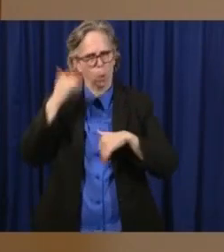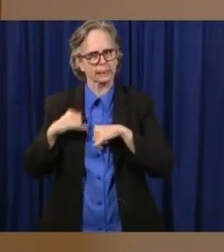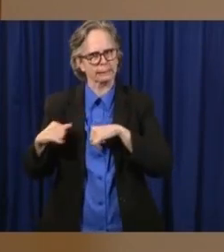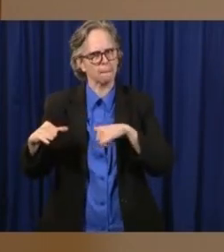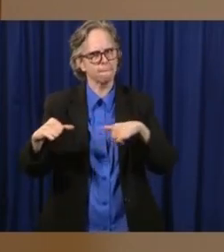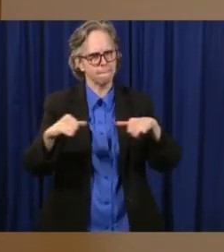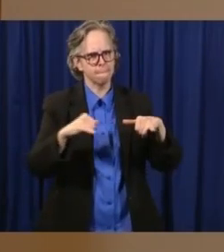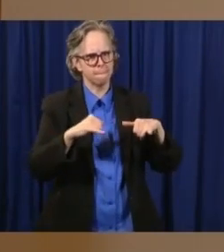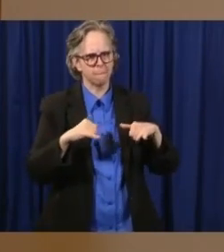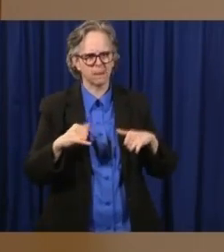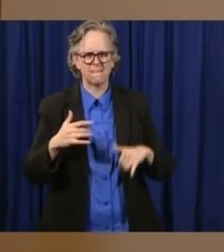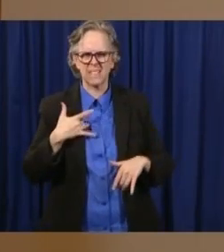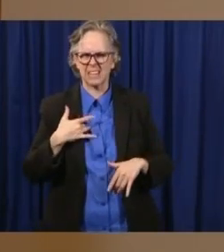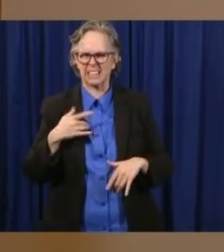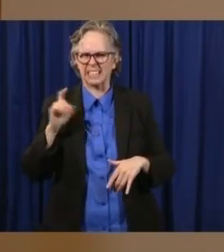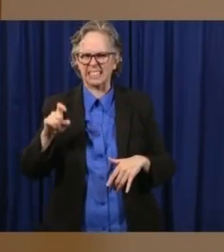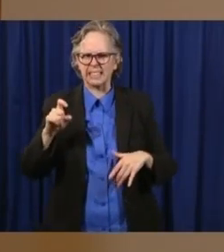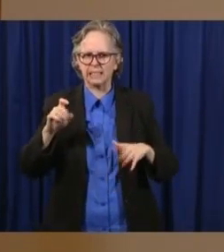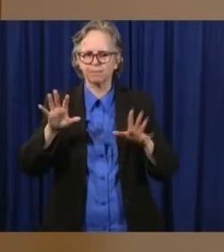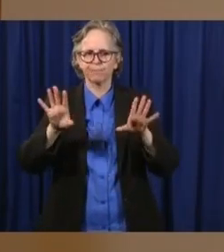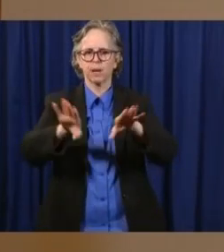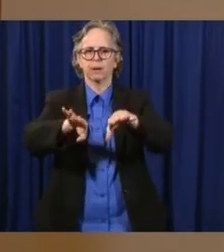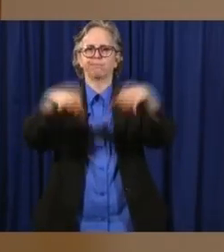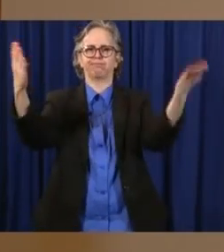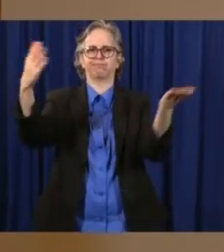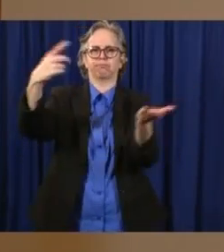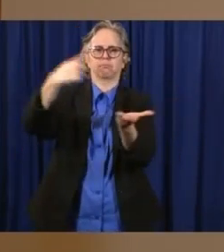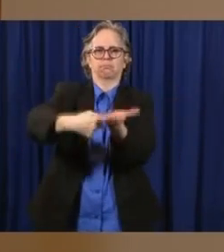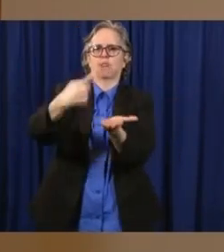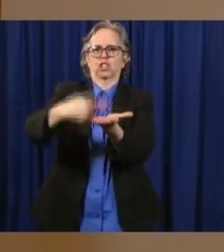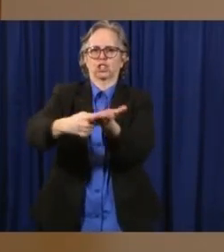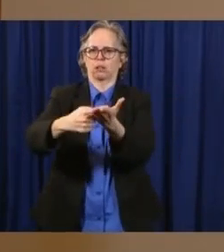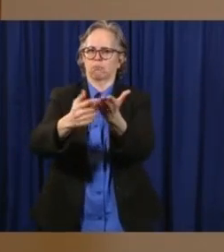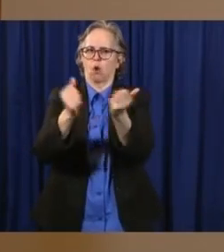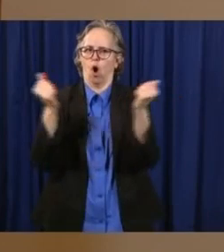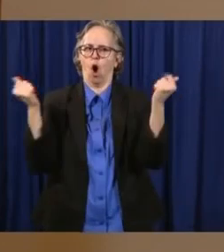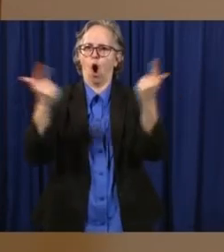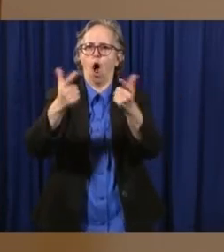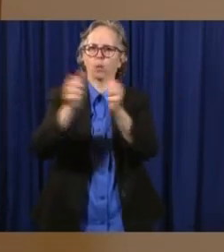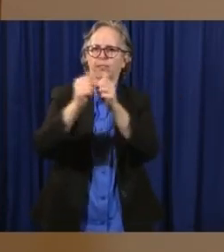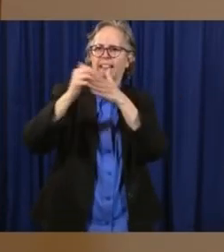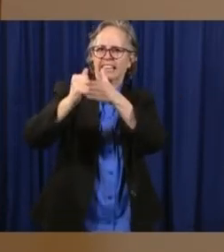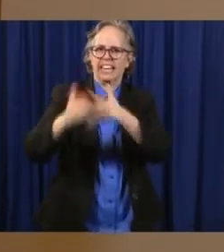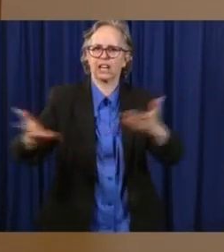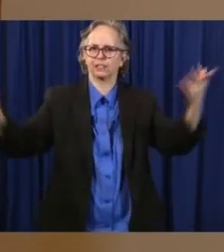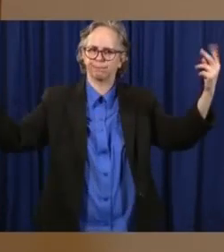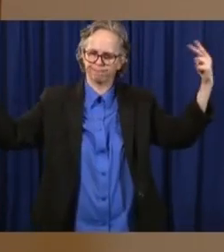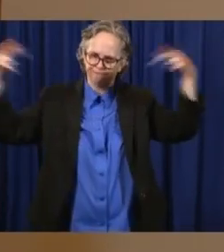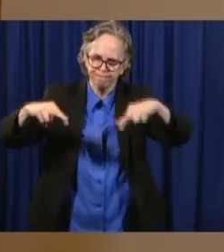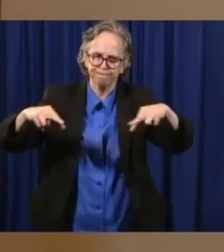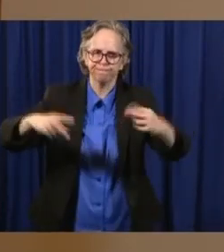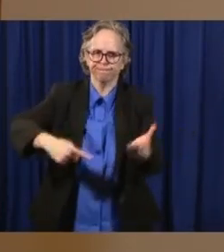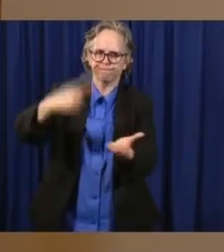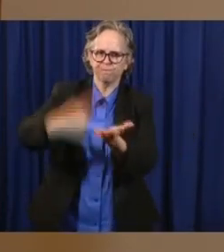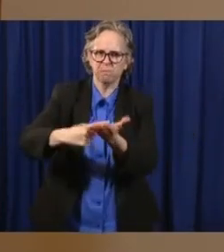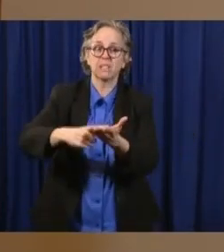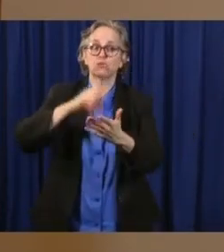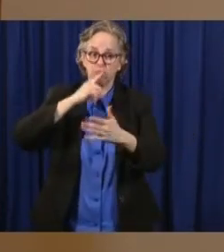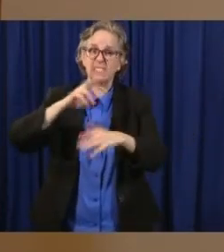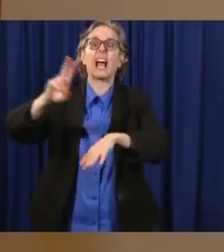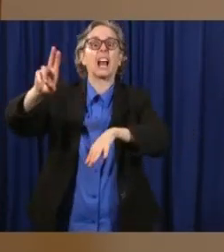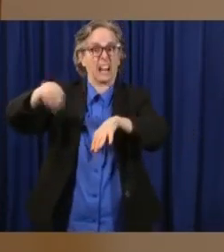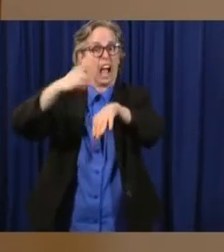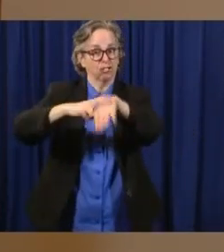a larger discussion about by our leaders. This will be something that needs to be discussed nationally, because